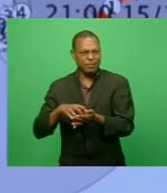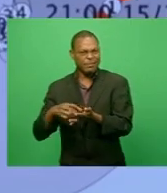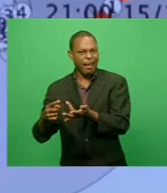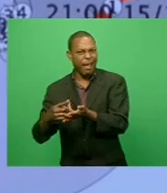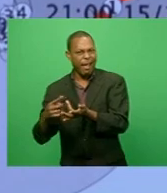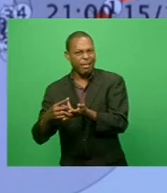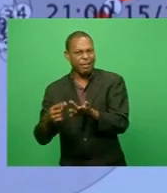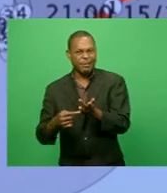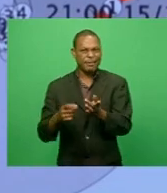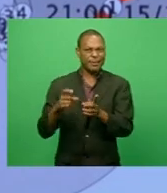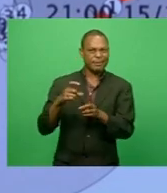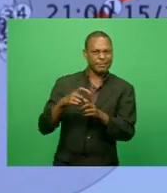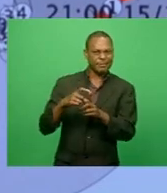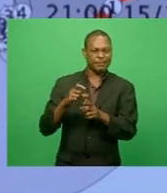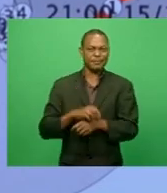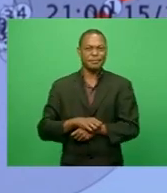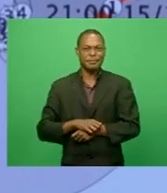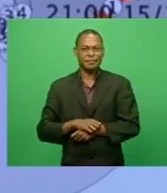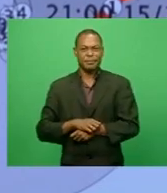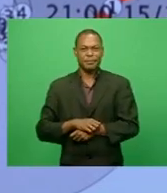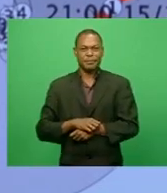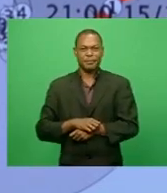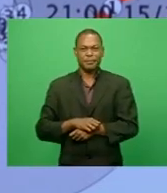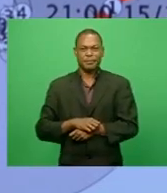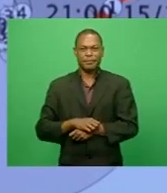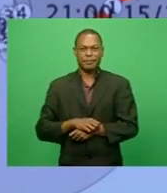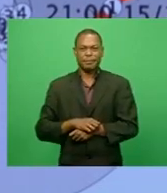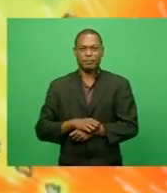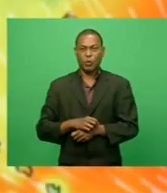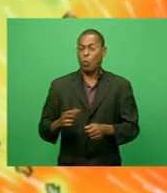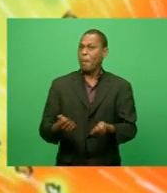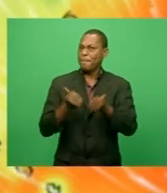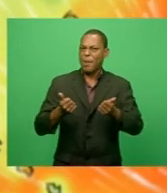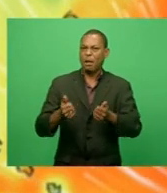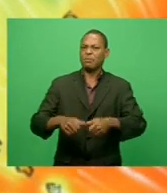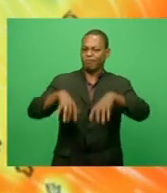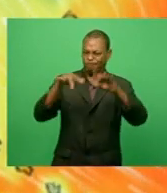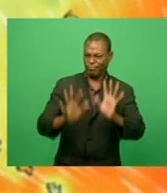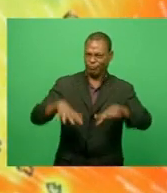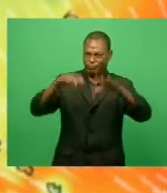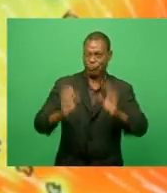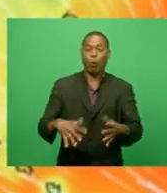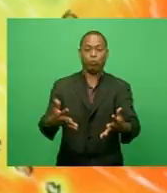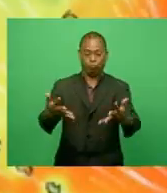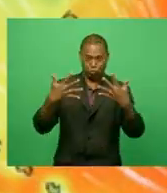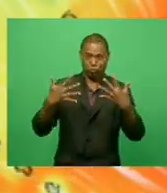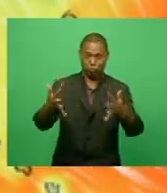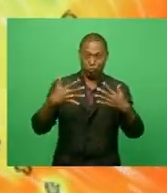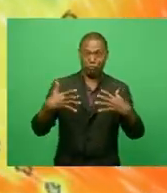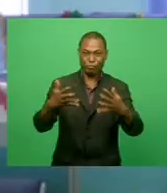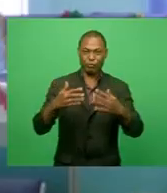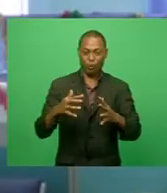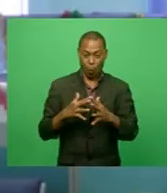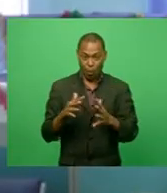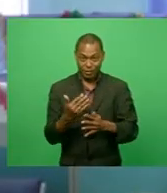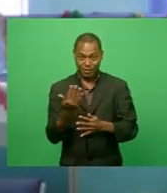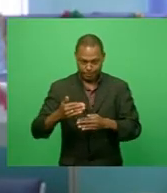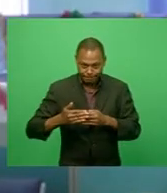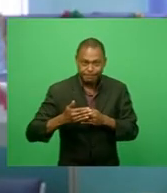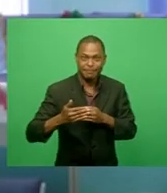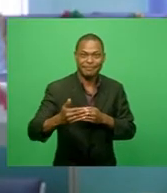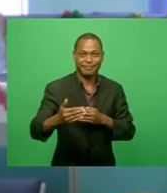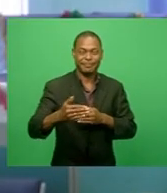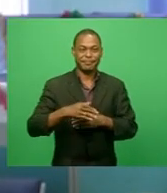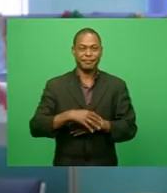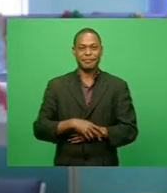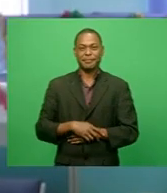TD01F. The system is expected to bring in lots of rain and destructive winds from Wednesday onwards. The danger here